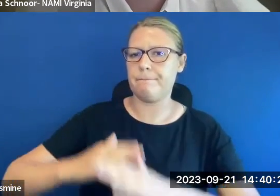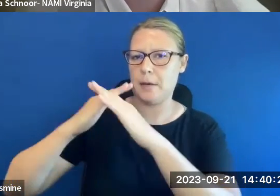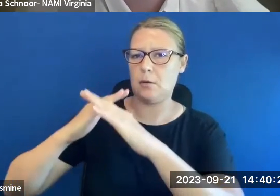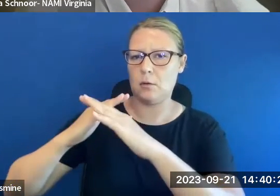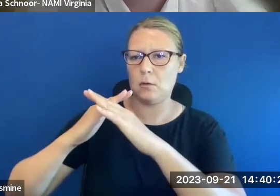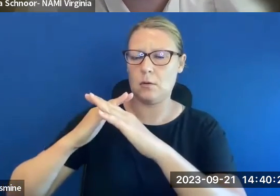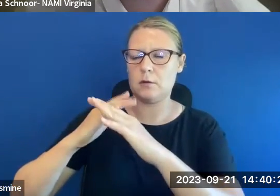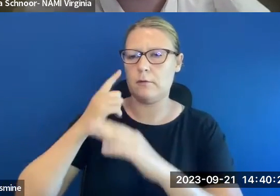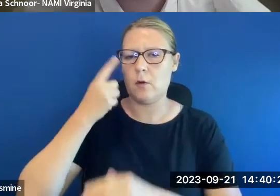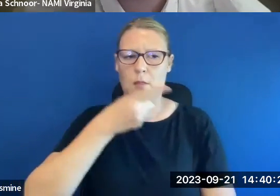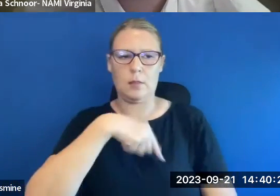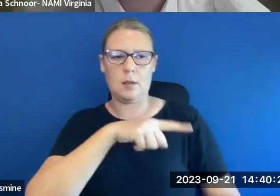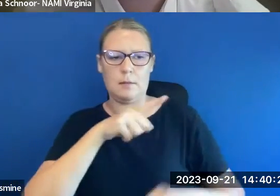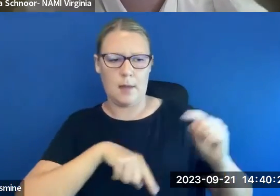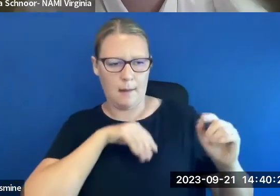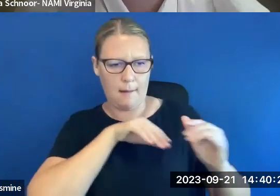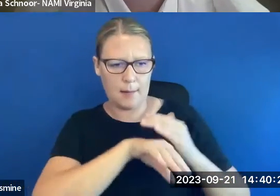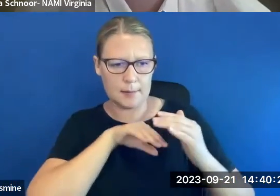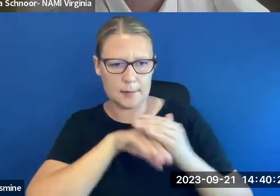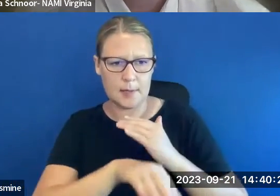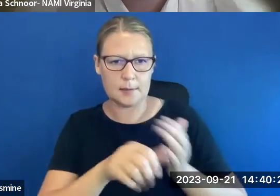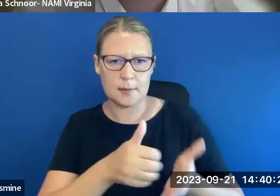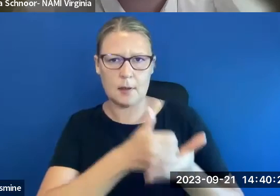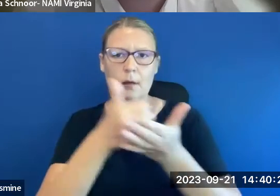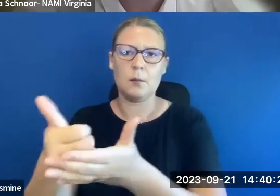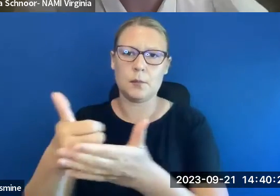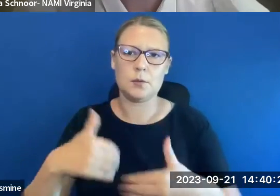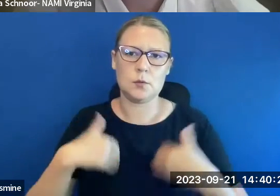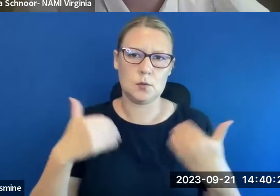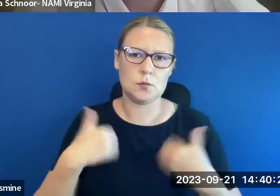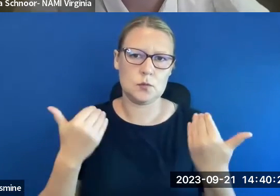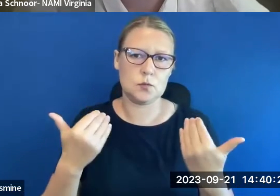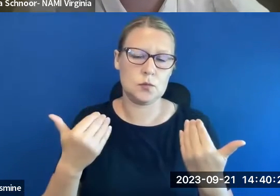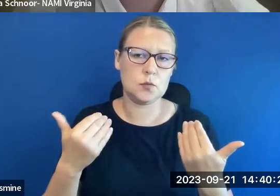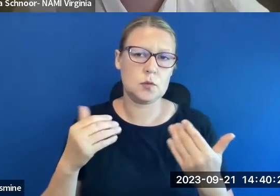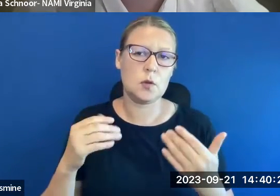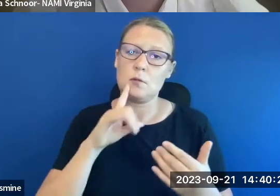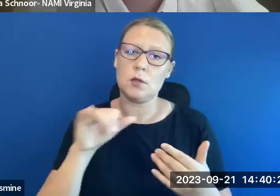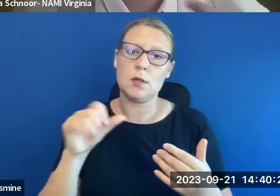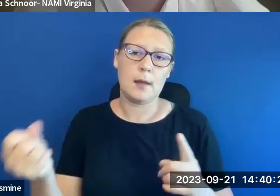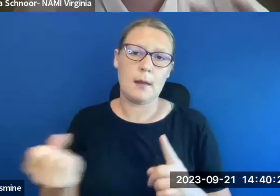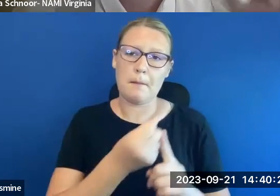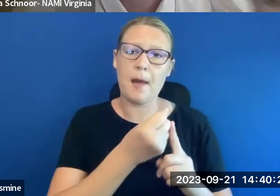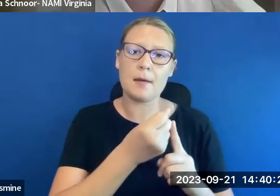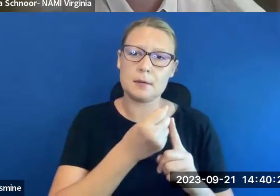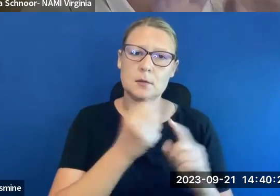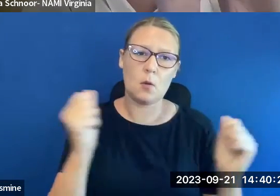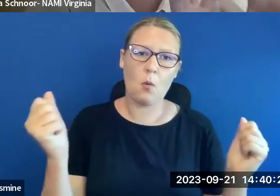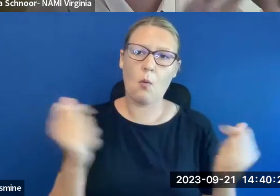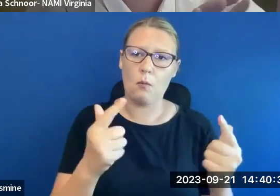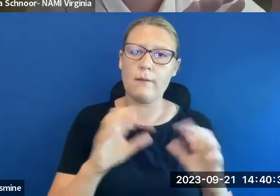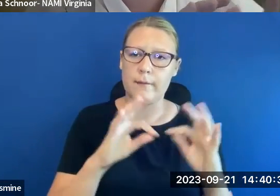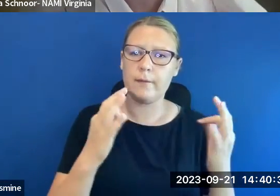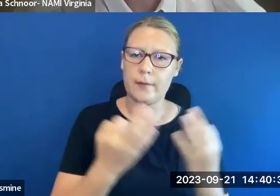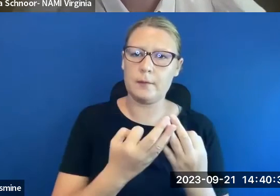impact not just the youth going through a crisis, but their whole family. And so I think finding those support partners, finding